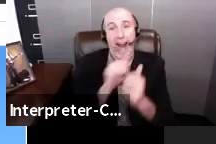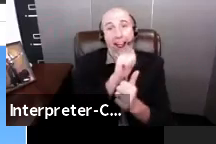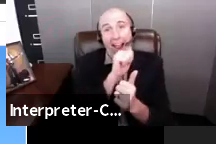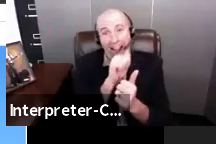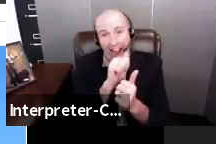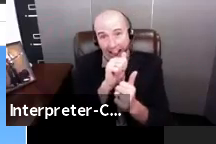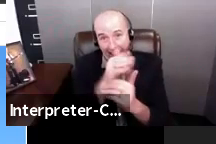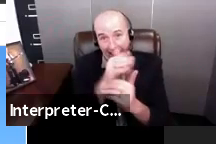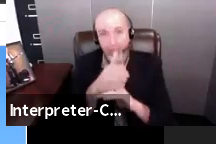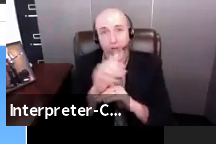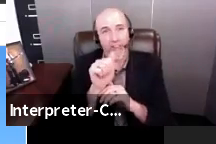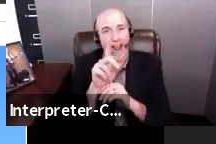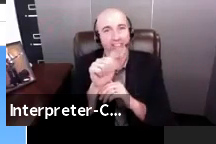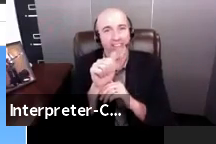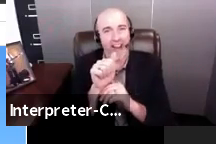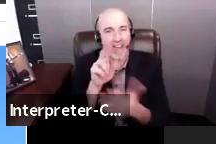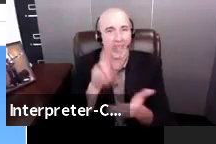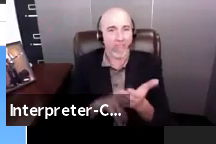Act. And